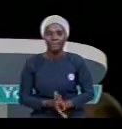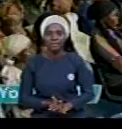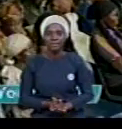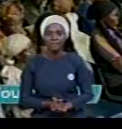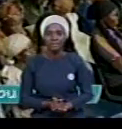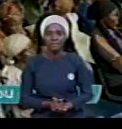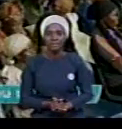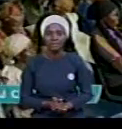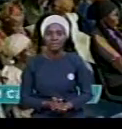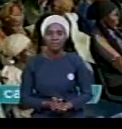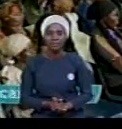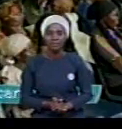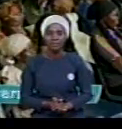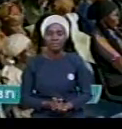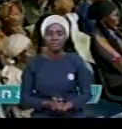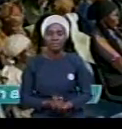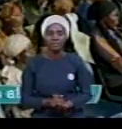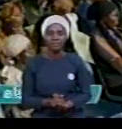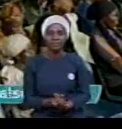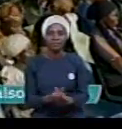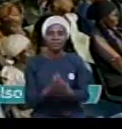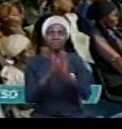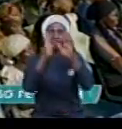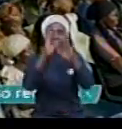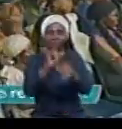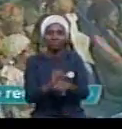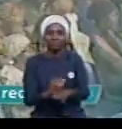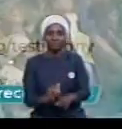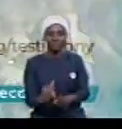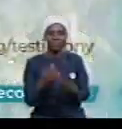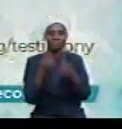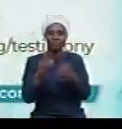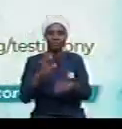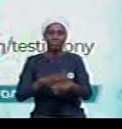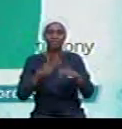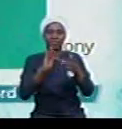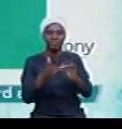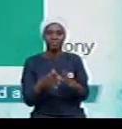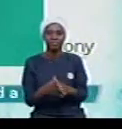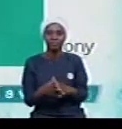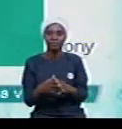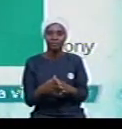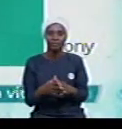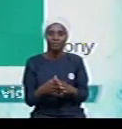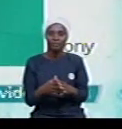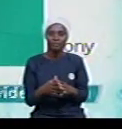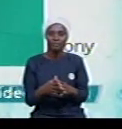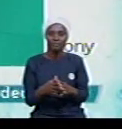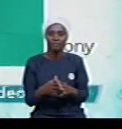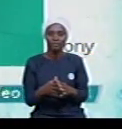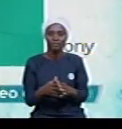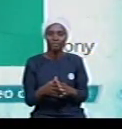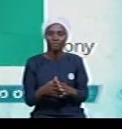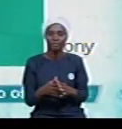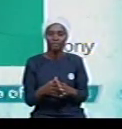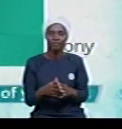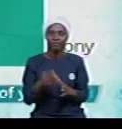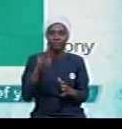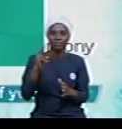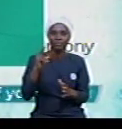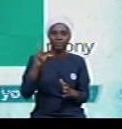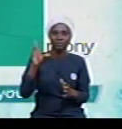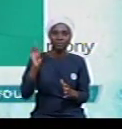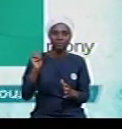Wonders are still happening online. Sister Ibere testified of instant healing of 17 years